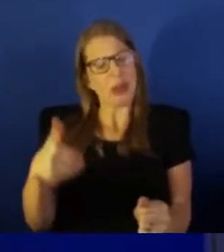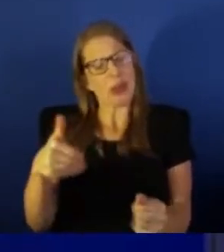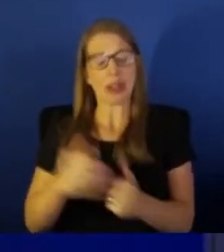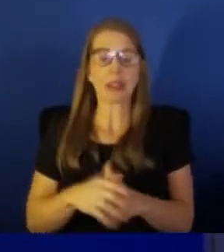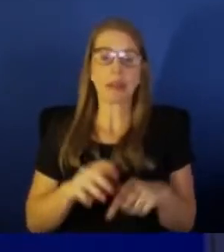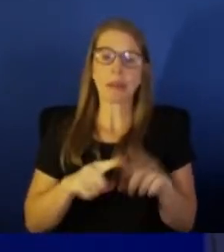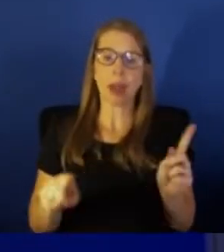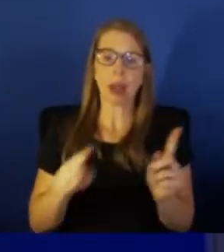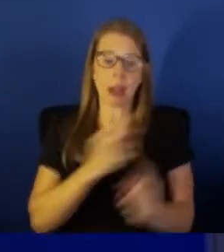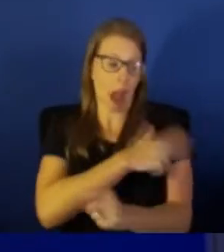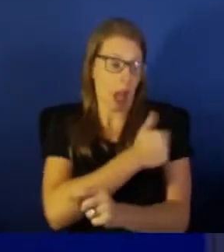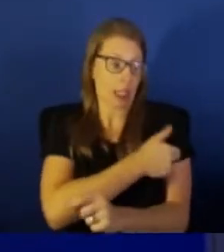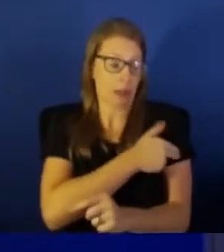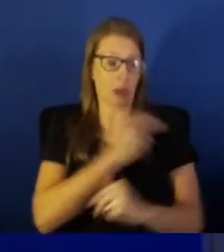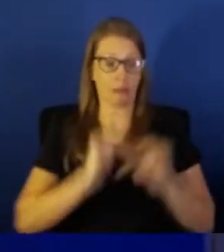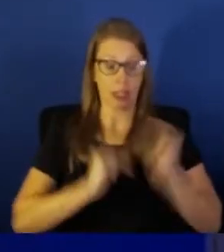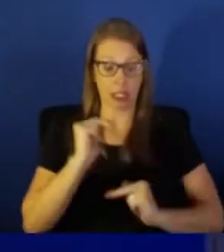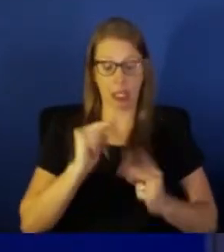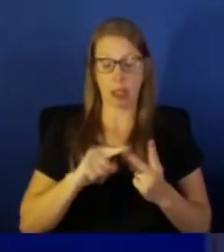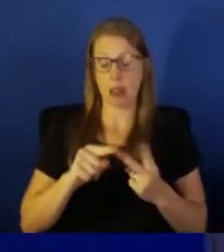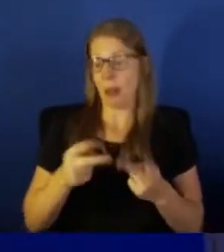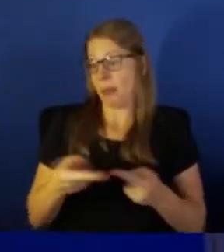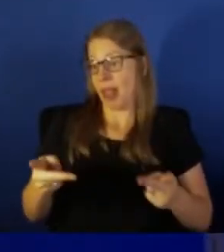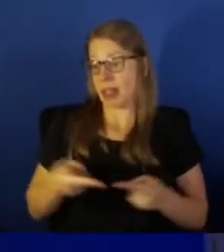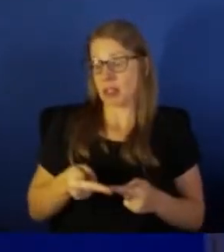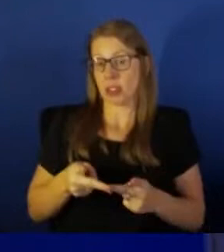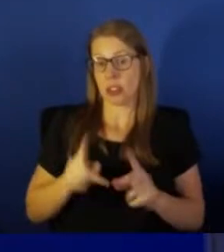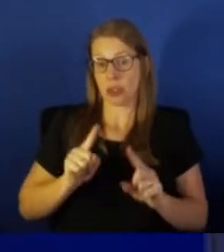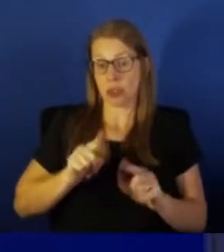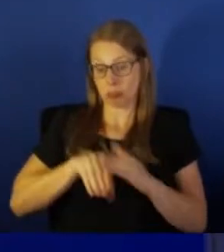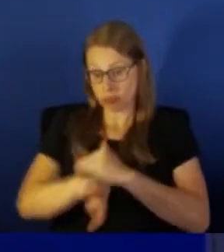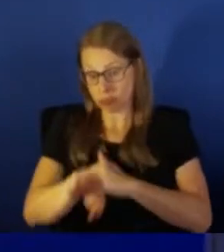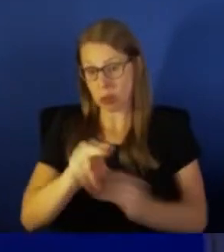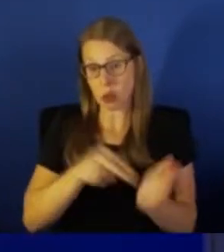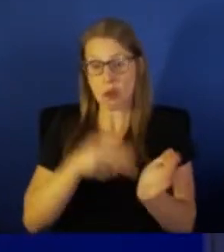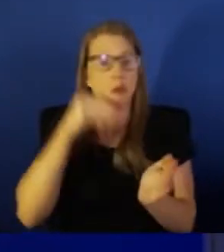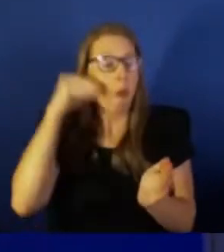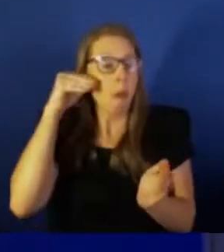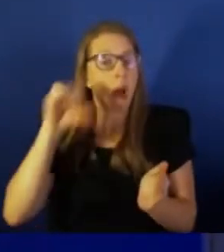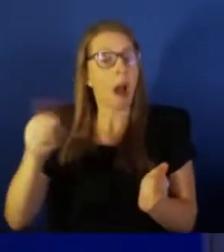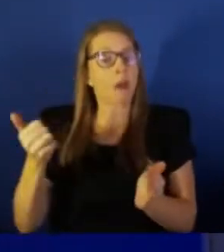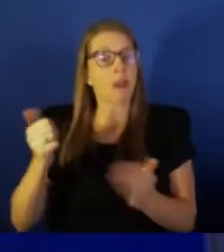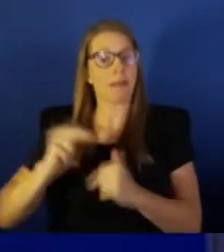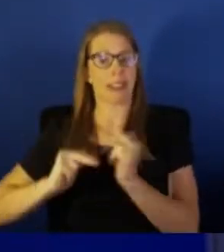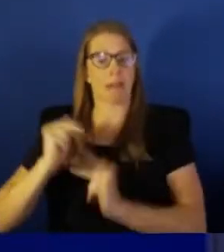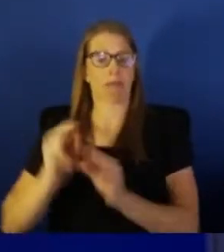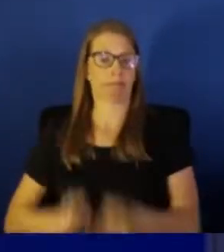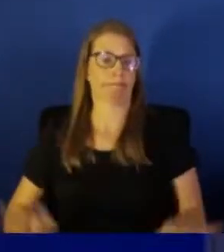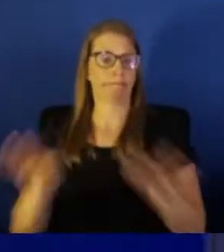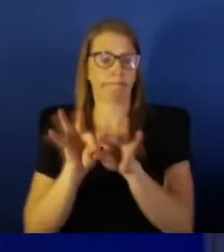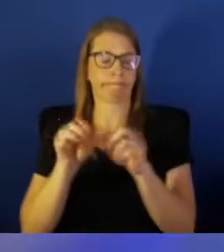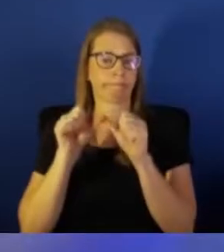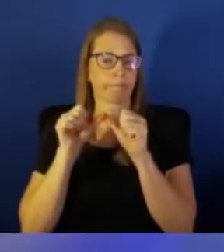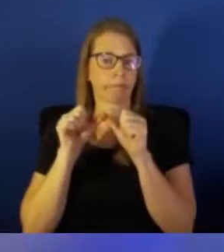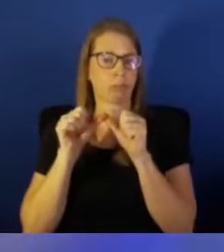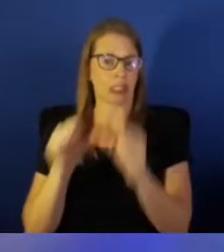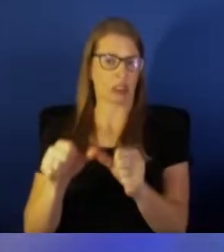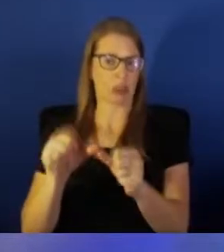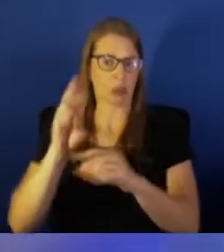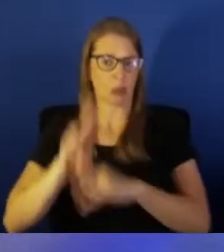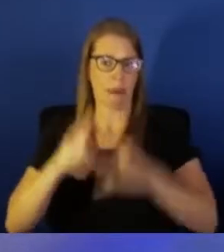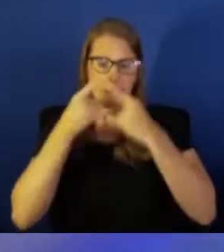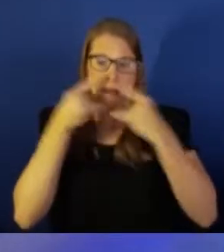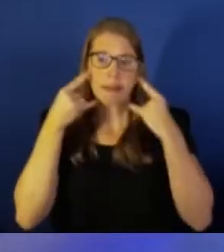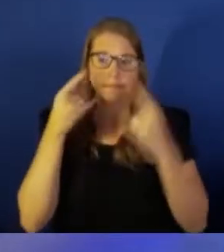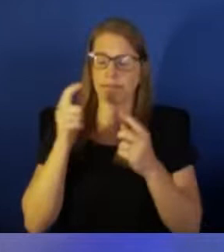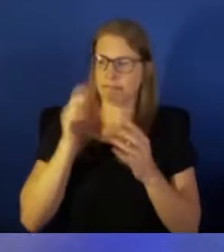hospital facilities, places where you're going perhaps into a nursing home, other facilities, it's very important, I think, to continue to mask up. Well, and it's interesting, you know, when you're